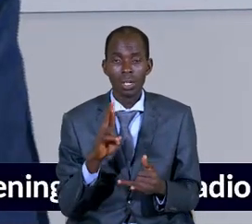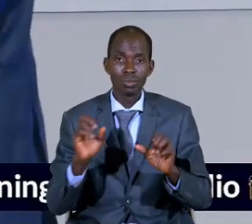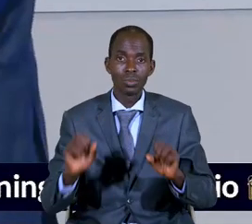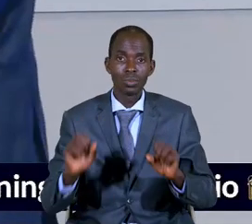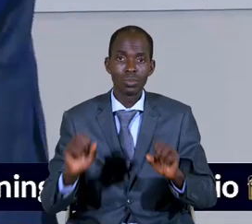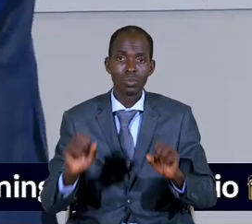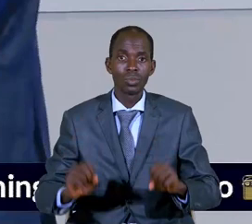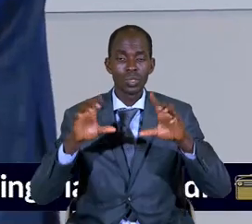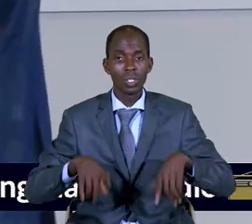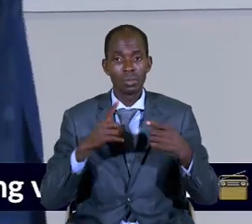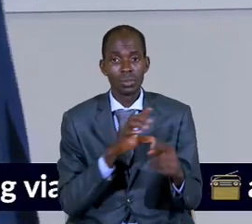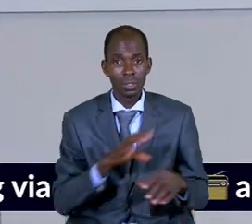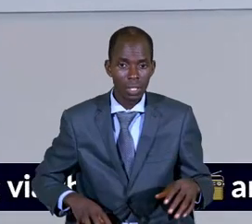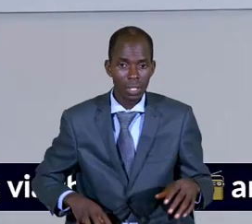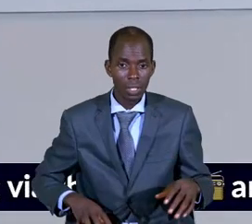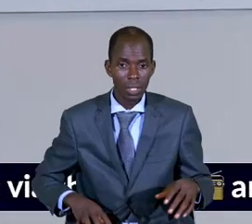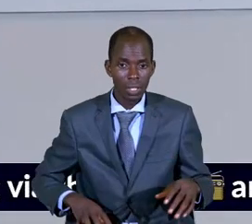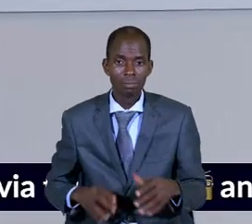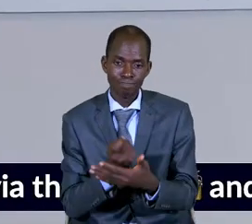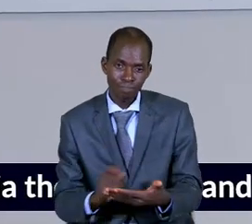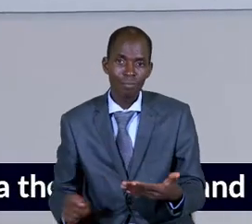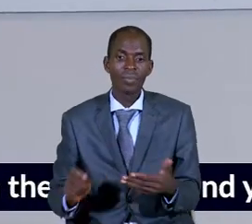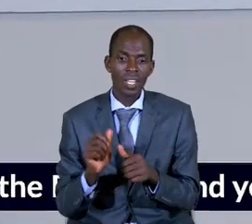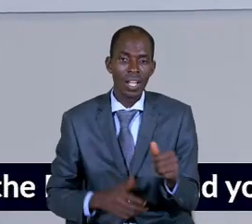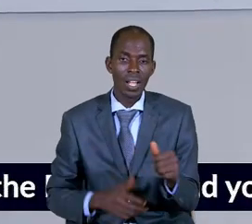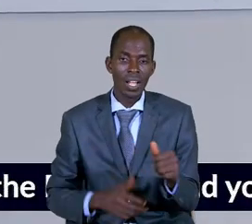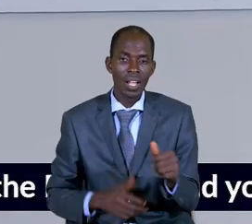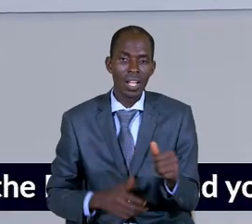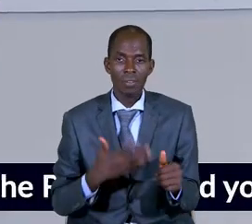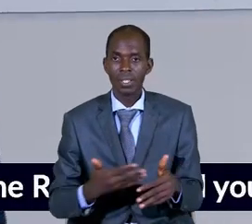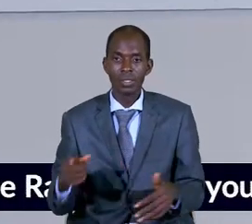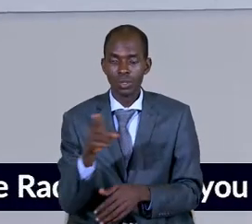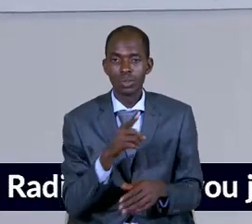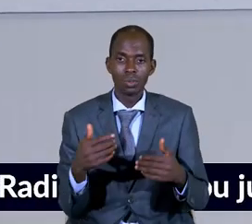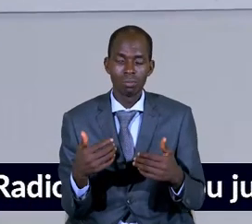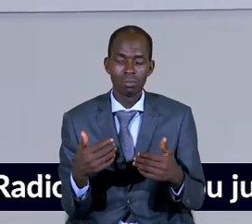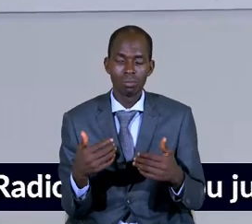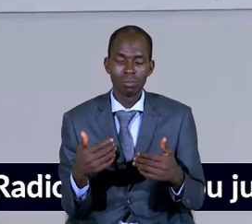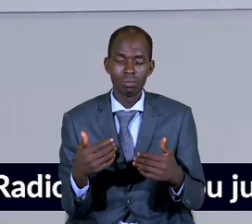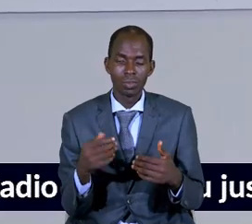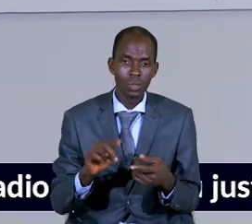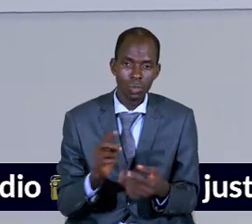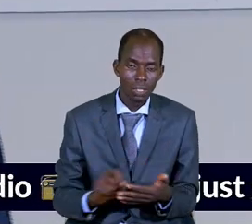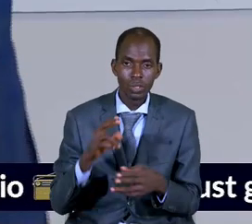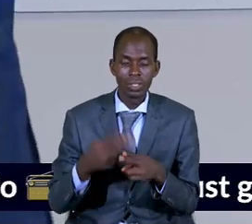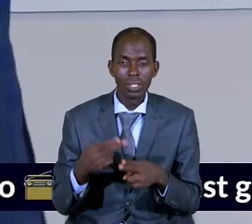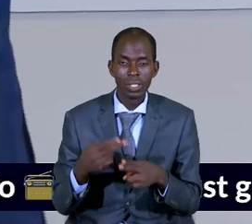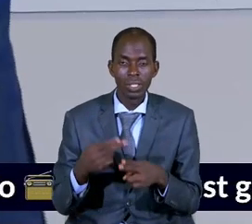standing. The counselors will come to you nearby. Members of the choir, please quickly join them. Quickly join